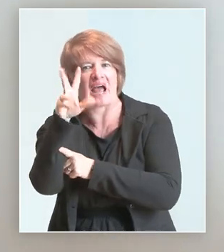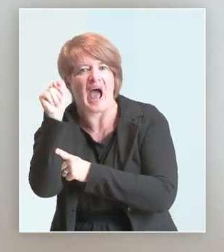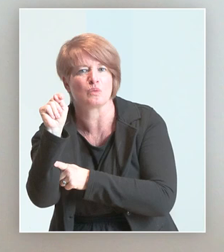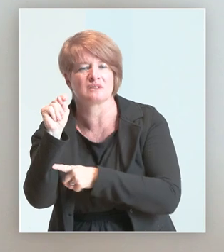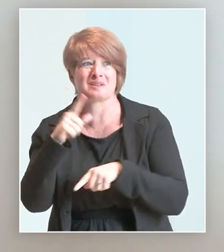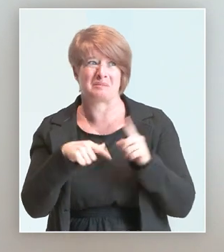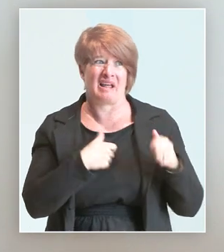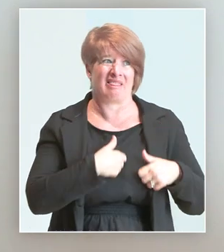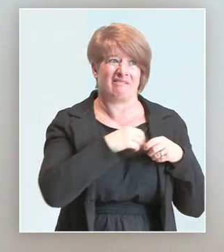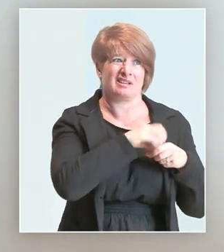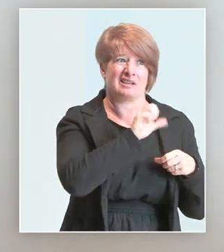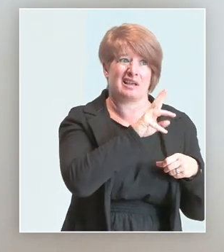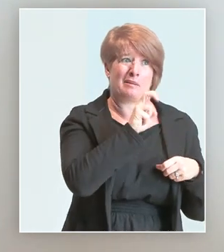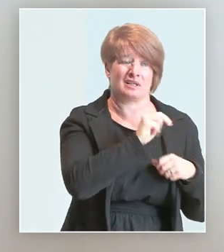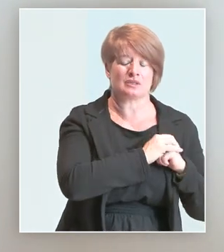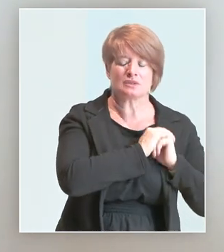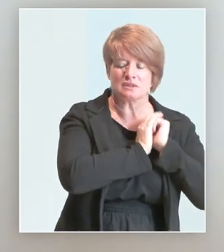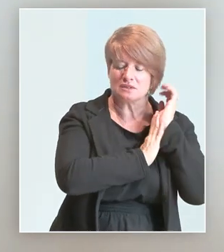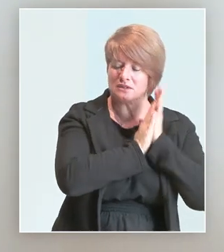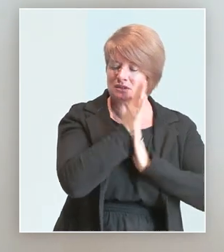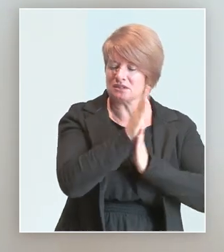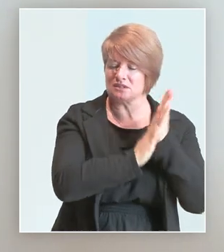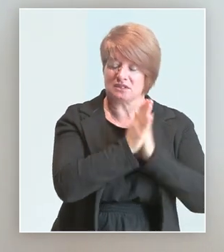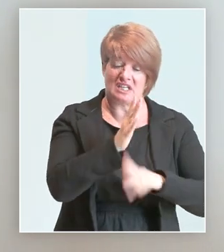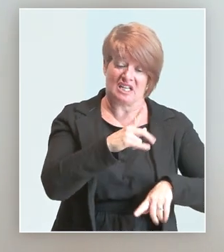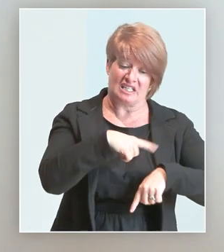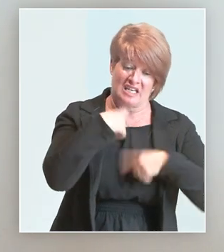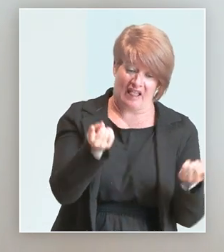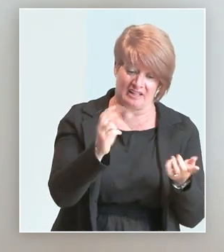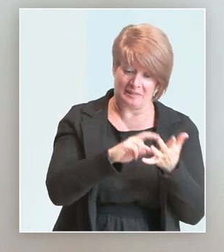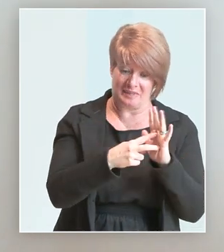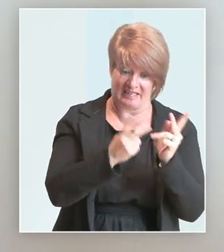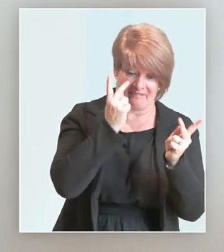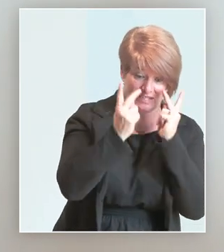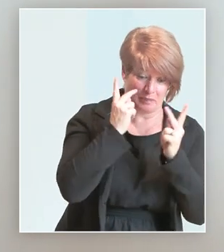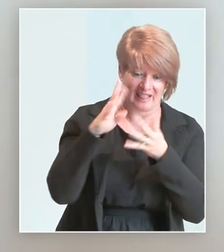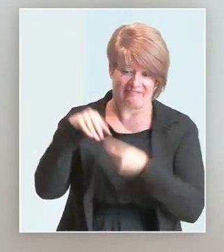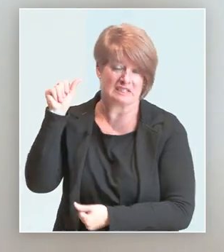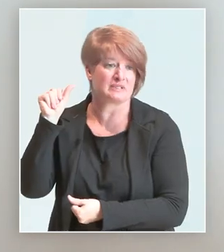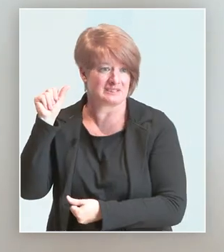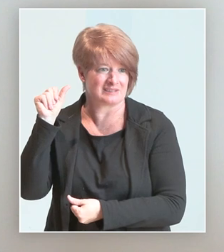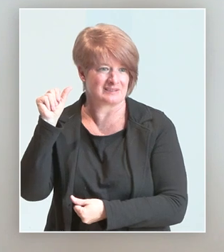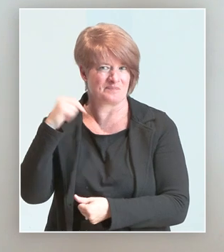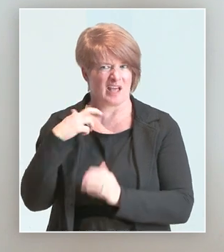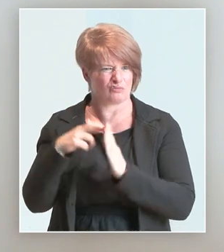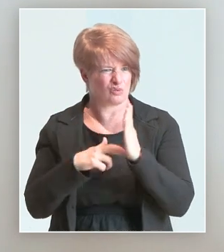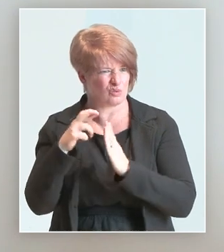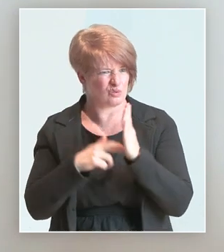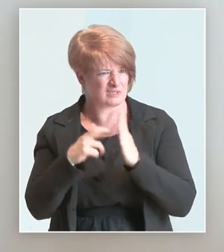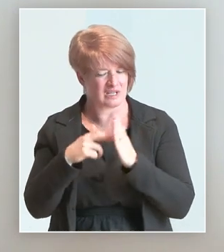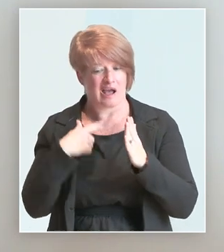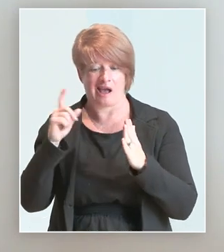The transition into this kind of telling navigated between visibility and invisibility now had rules of engagement